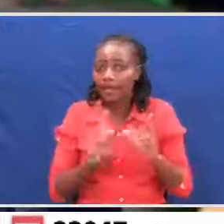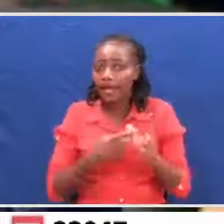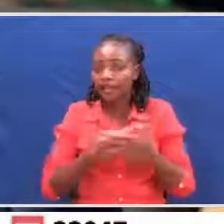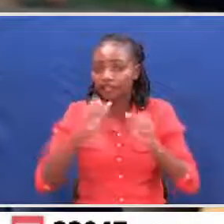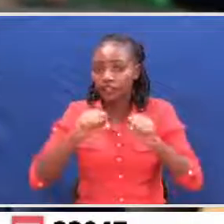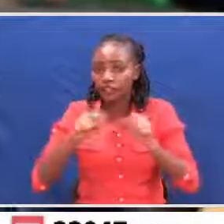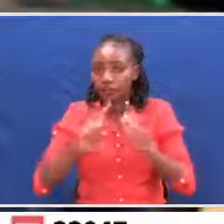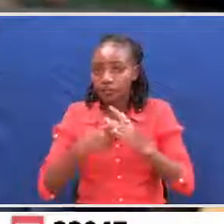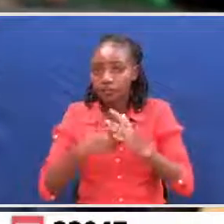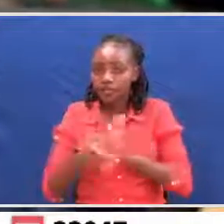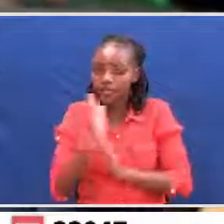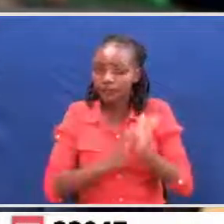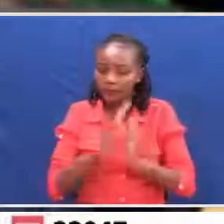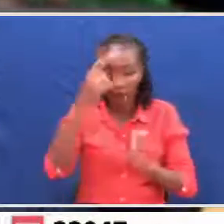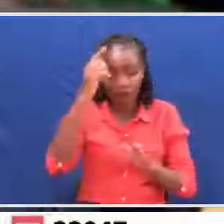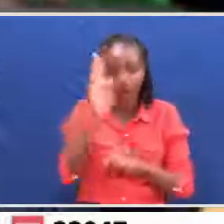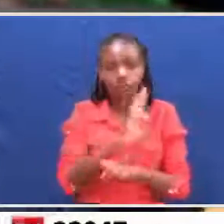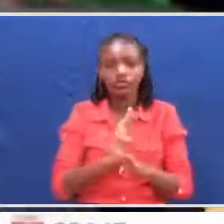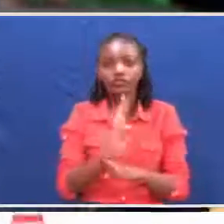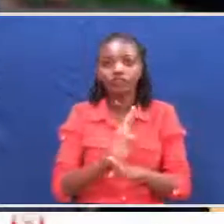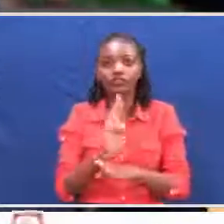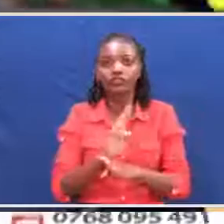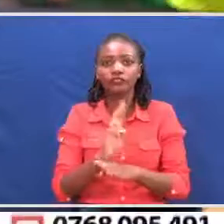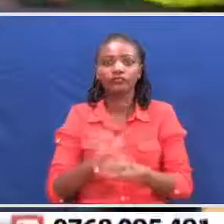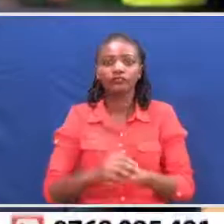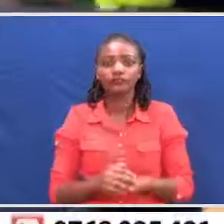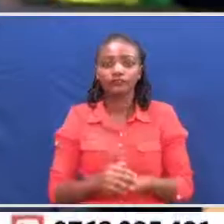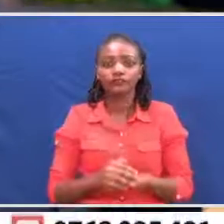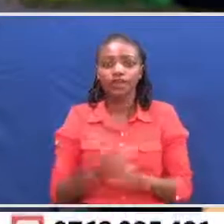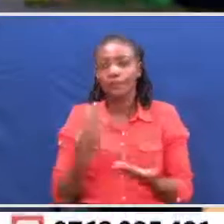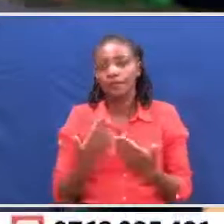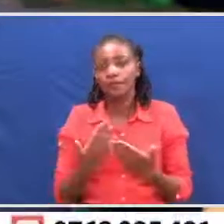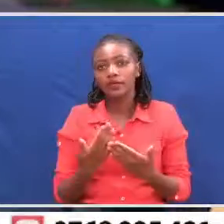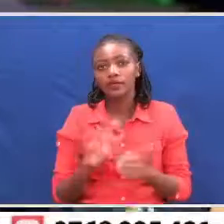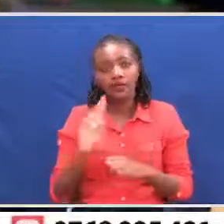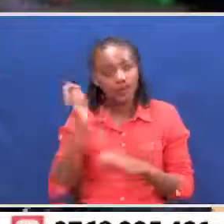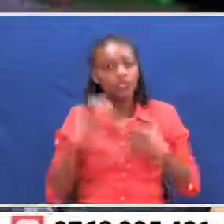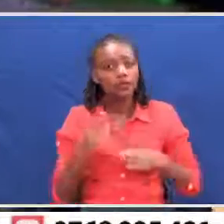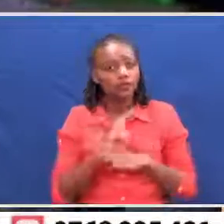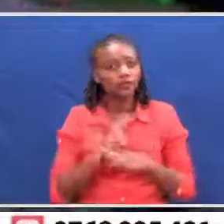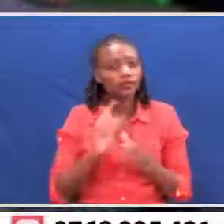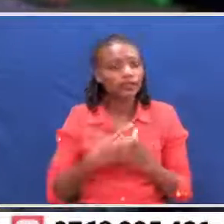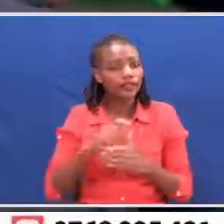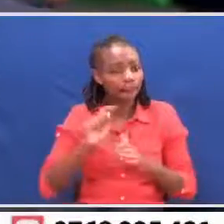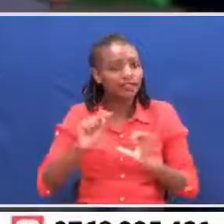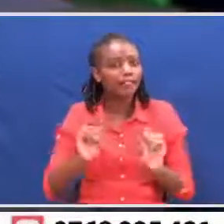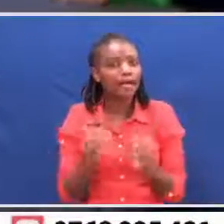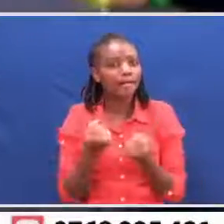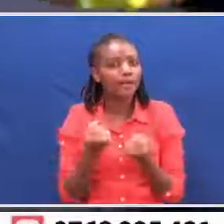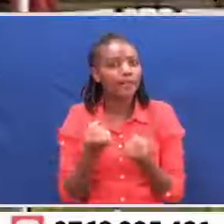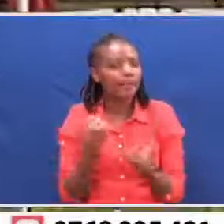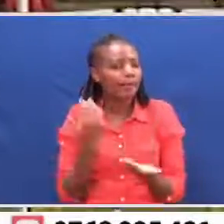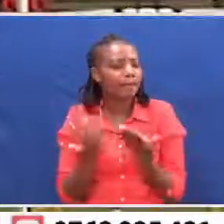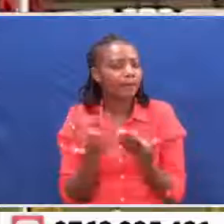they start now preparing for the usage by Kenyans, which should happen by